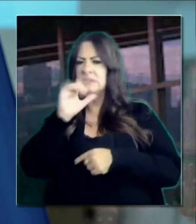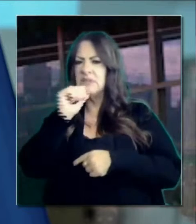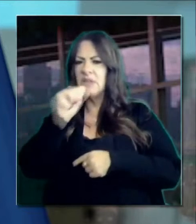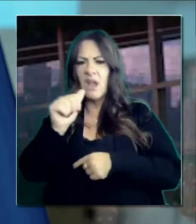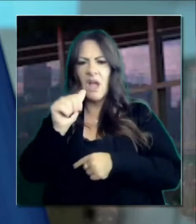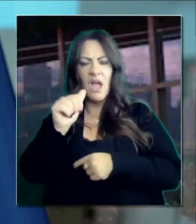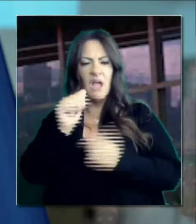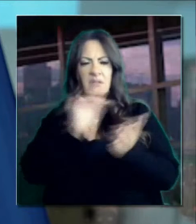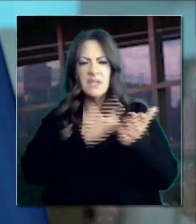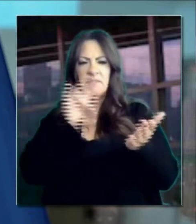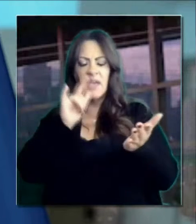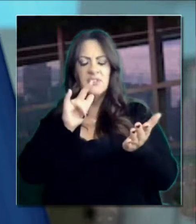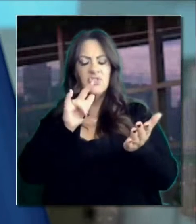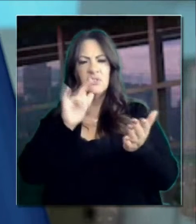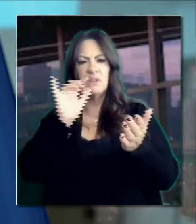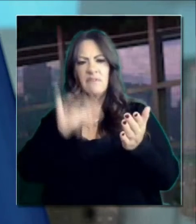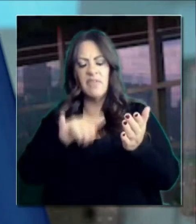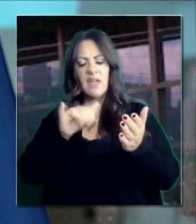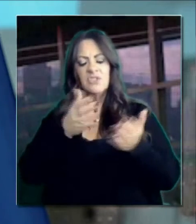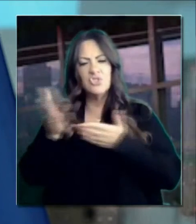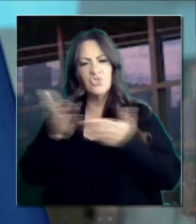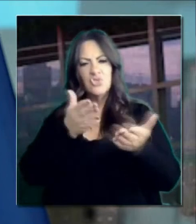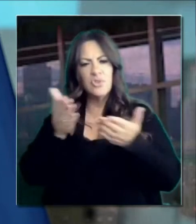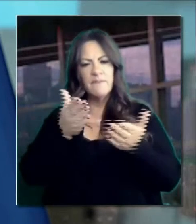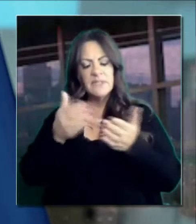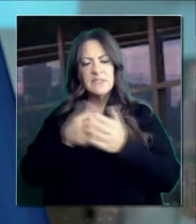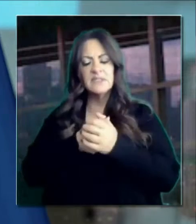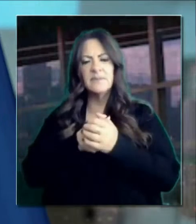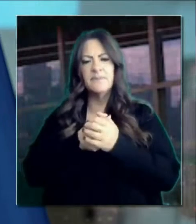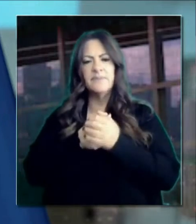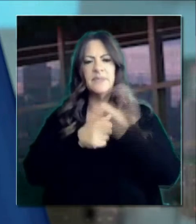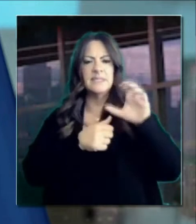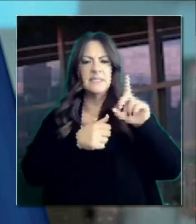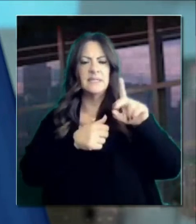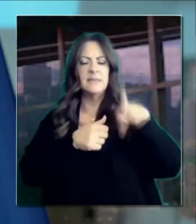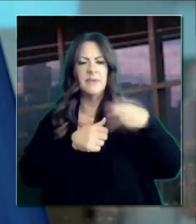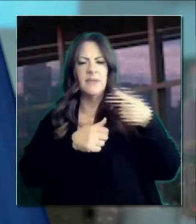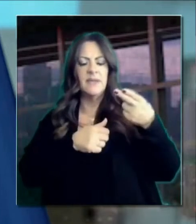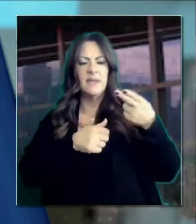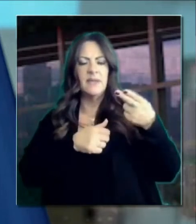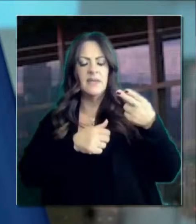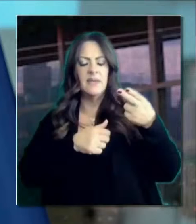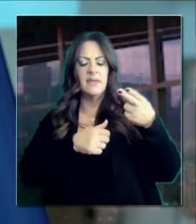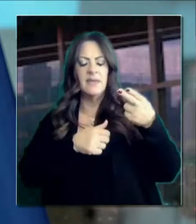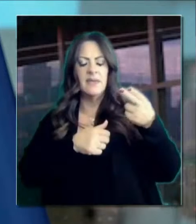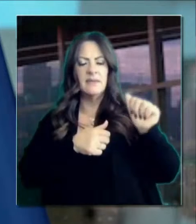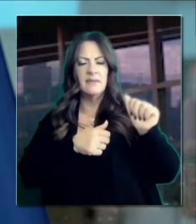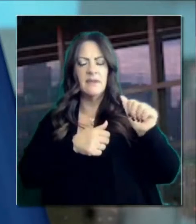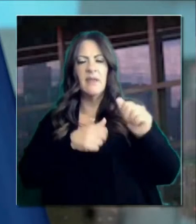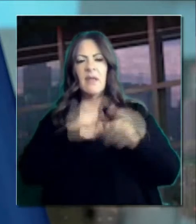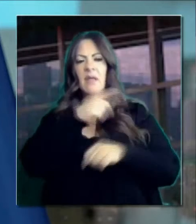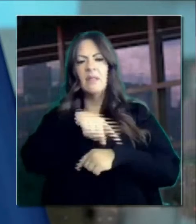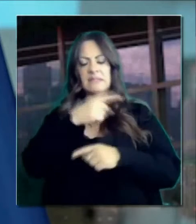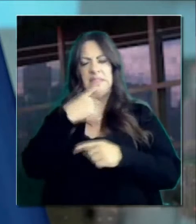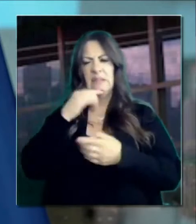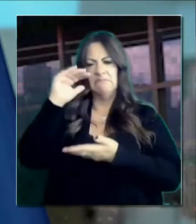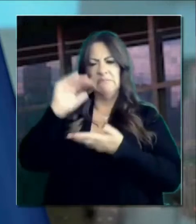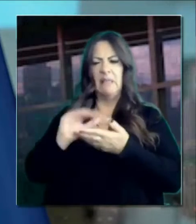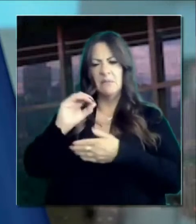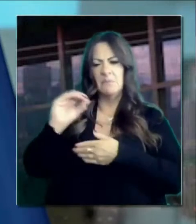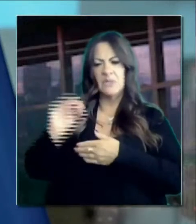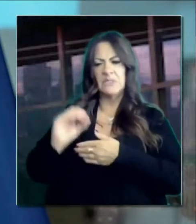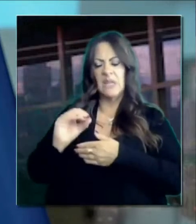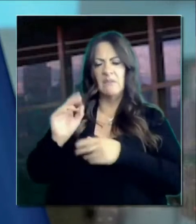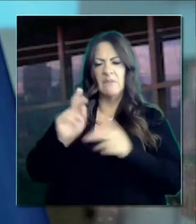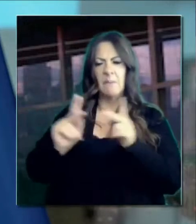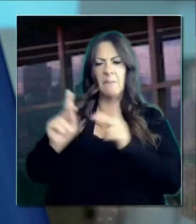as of January 11th. CDFA told me that just 107 reservations had been made. And of course, the estimate to the number of farm workers who have